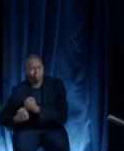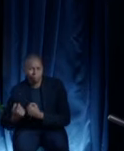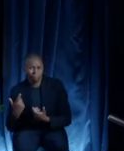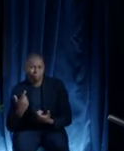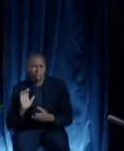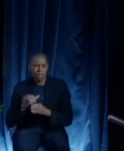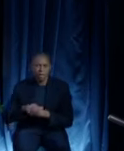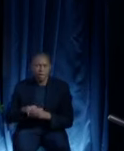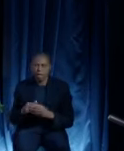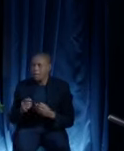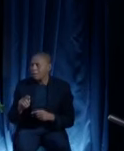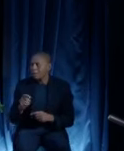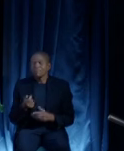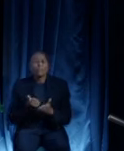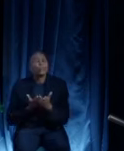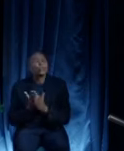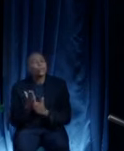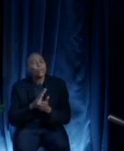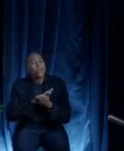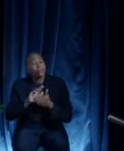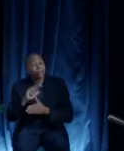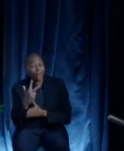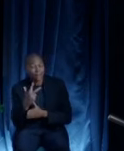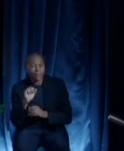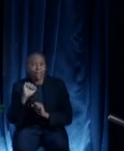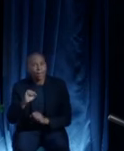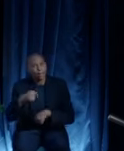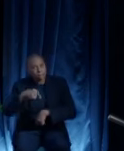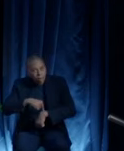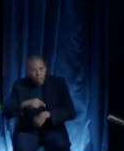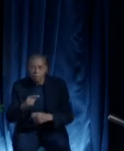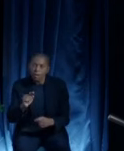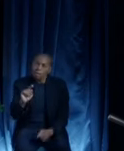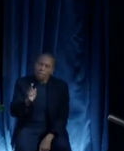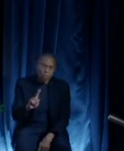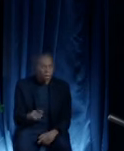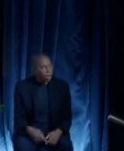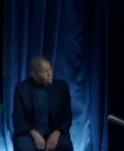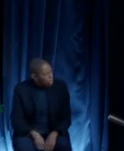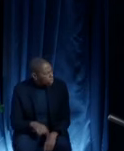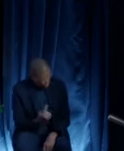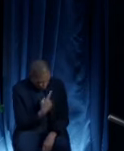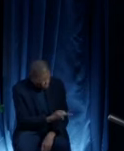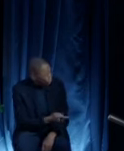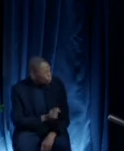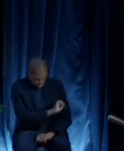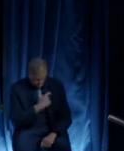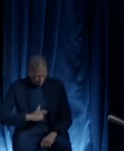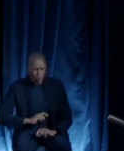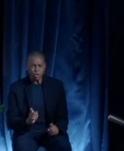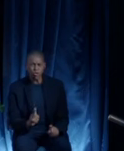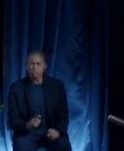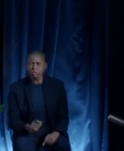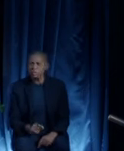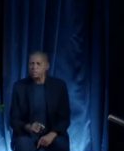Henry VIII's reign, they are desperately, continually trying to retrench, because it's impossible to know who is allowed to be there and who is just kind of dining at the